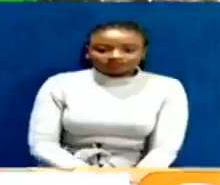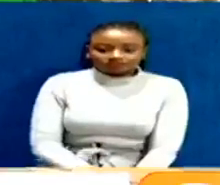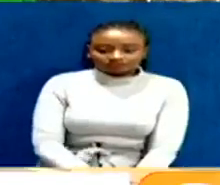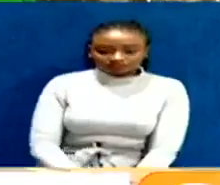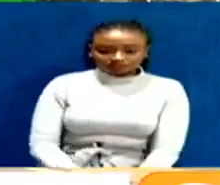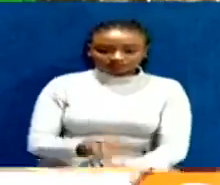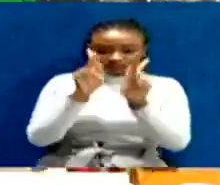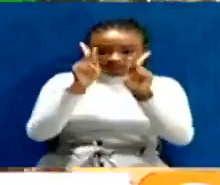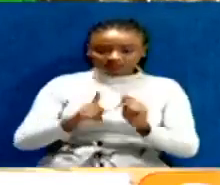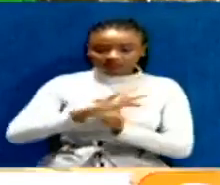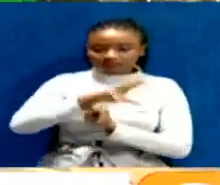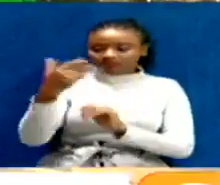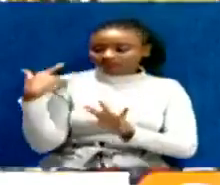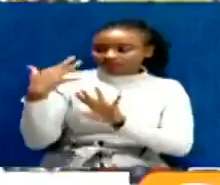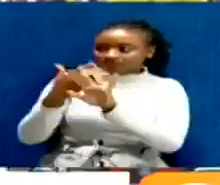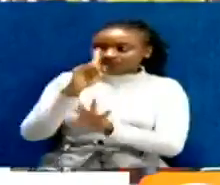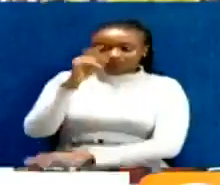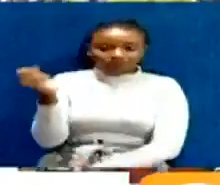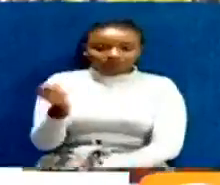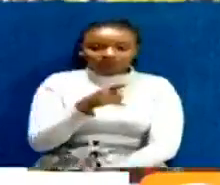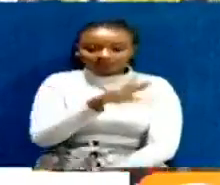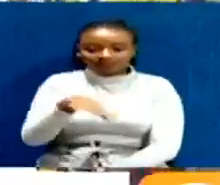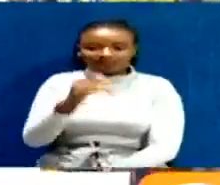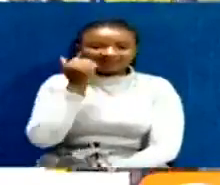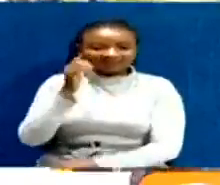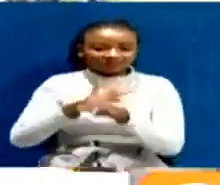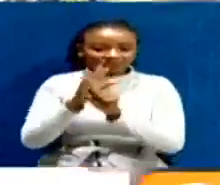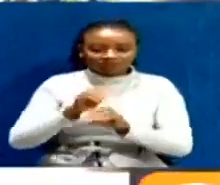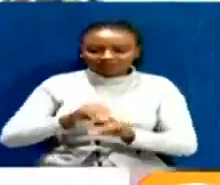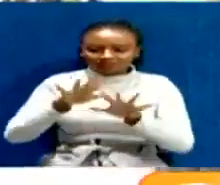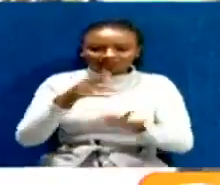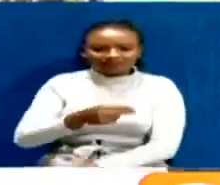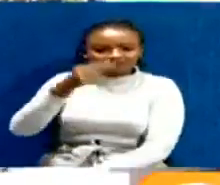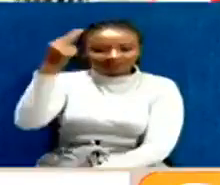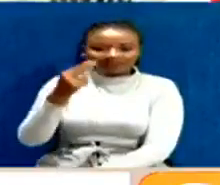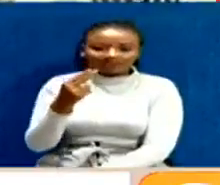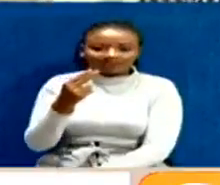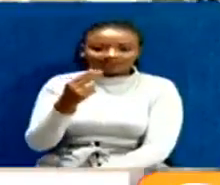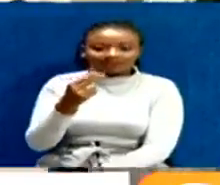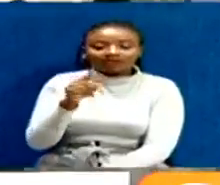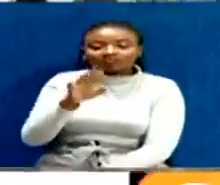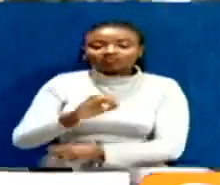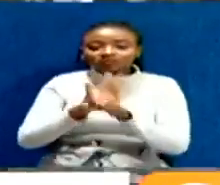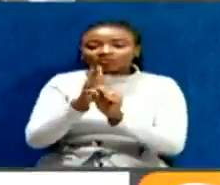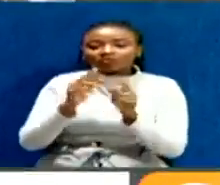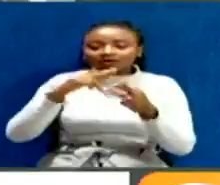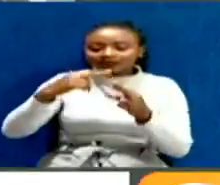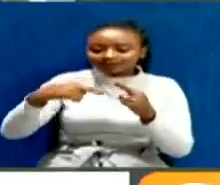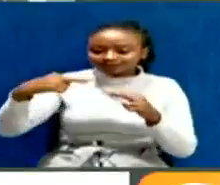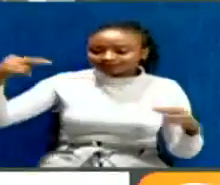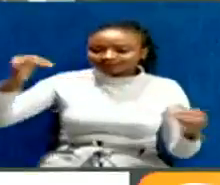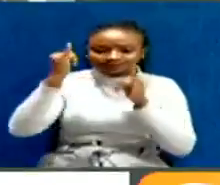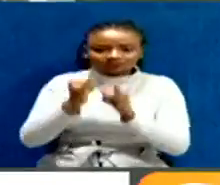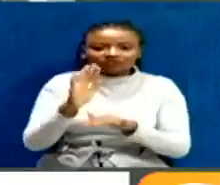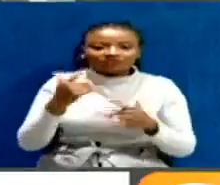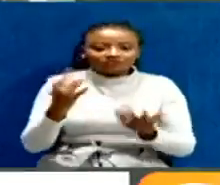Kisumu County has for the last 1 month been considered the epicenter of the transmission of the Indian COVID-19 variant. A variant considered